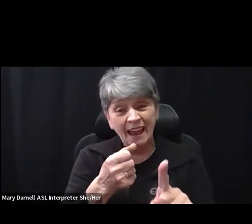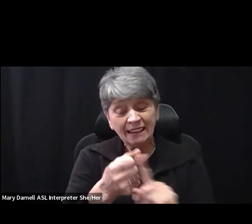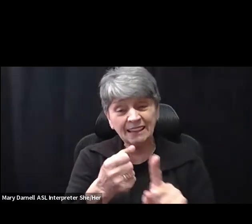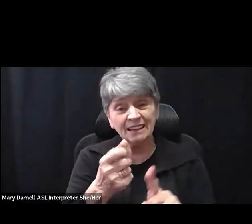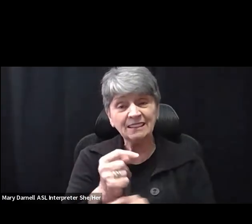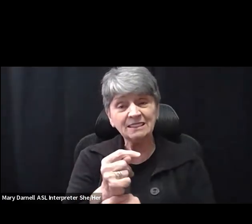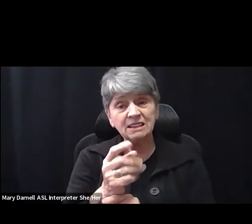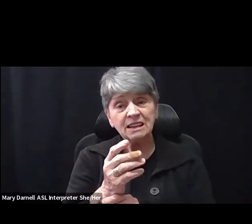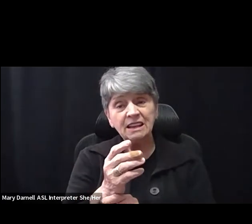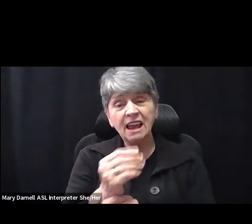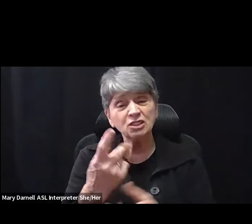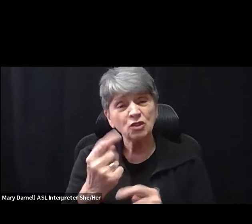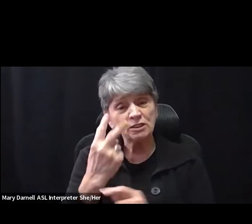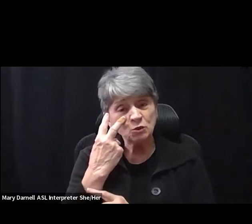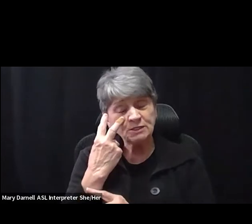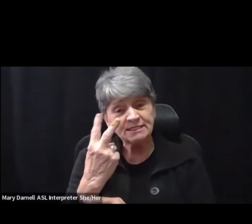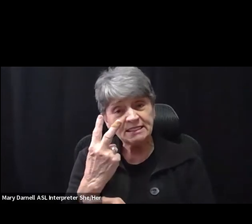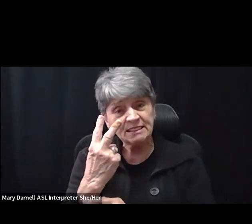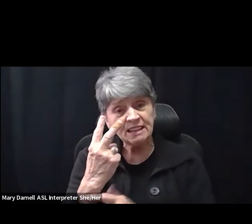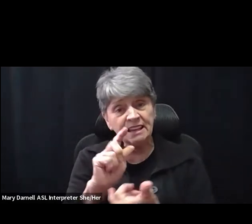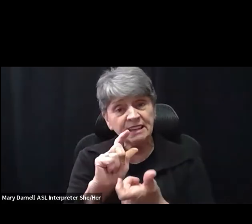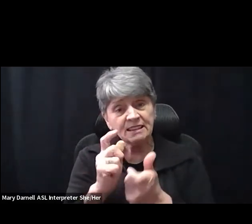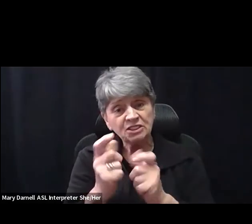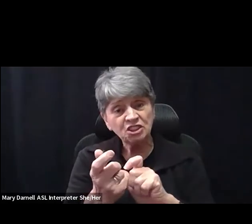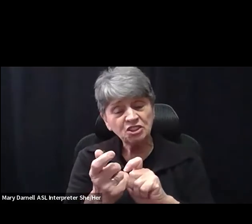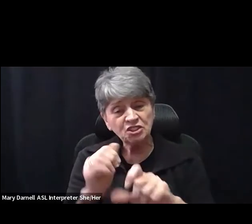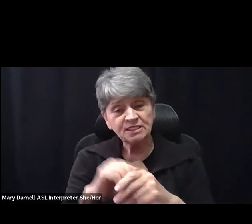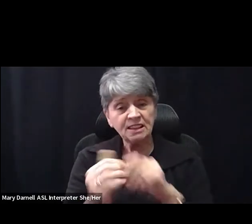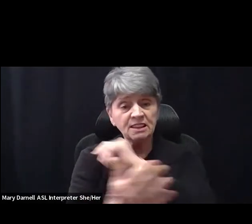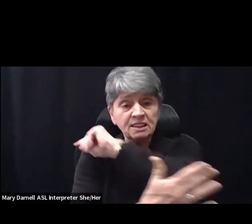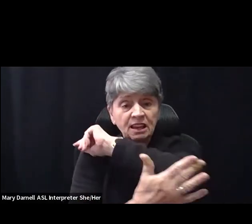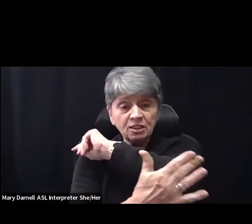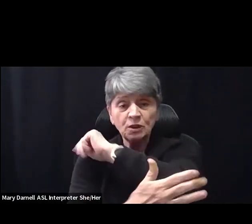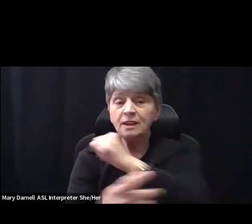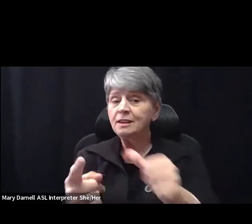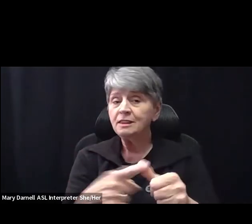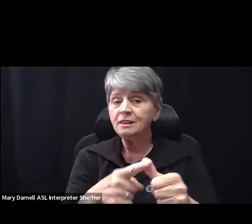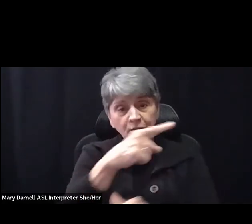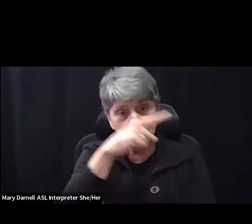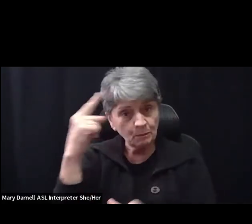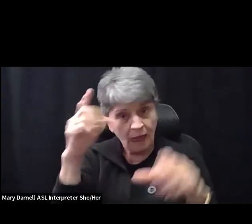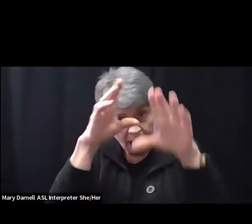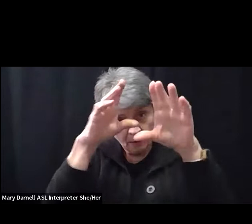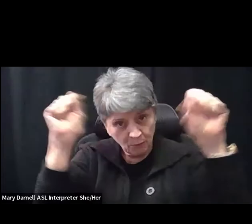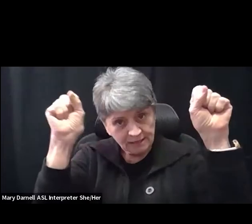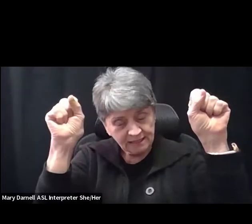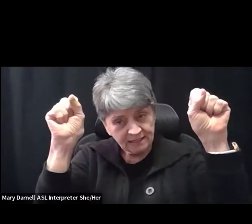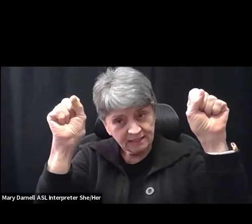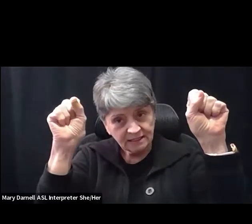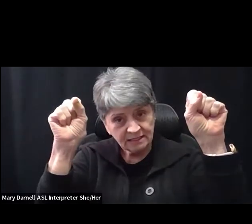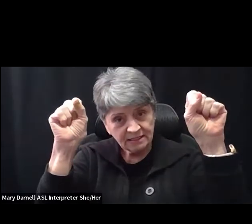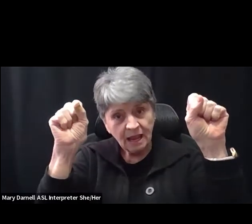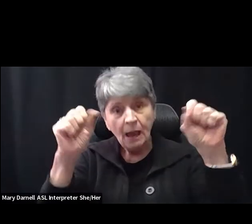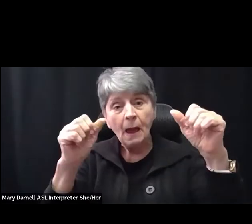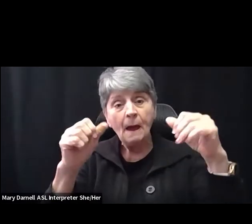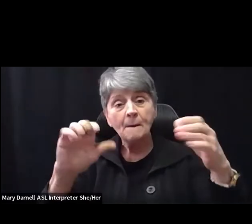they're seeing the demographic changes in our country, the first Black president that we had recently, the advent of marriage equality